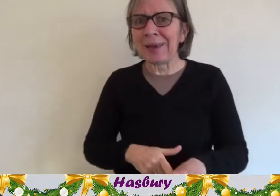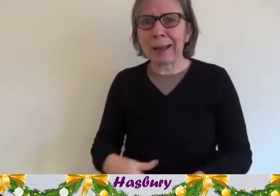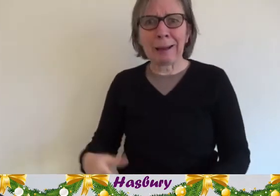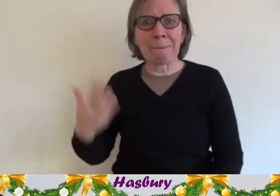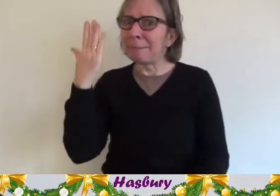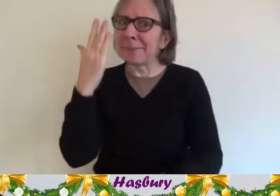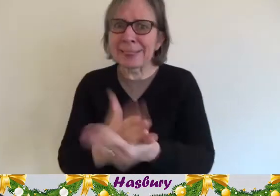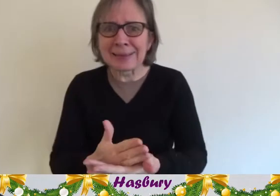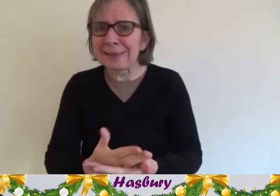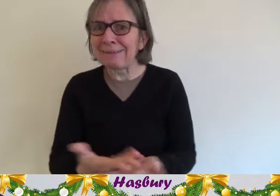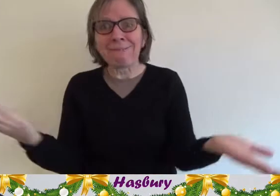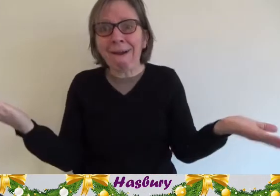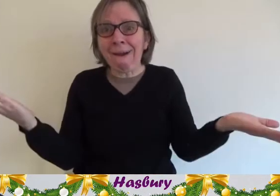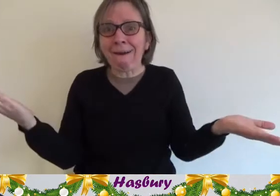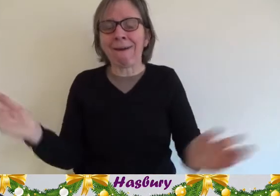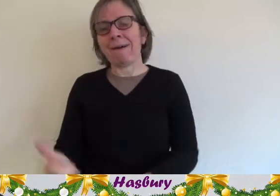already?